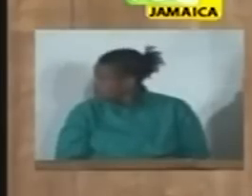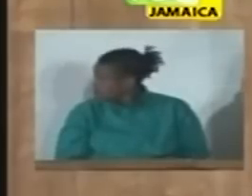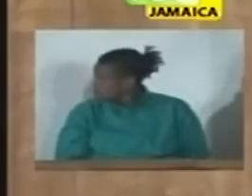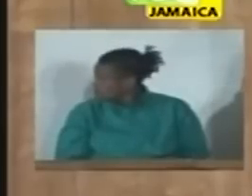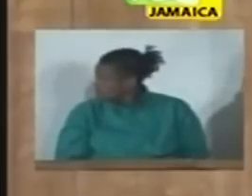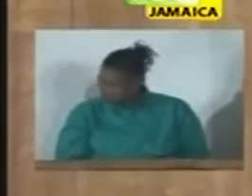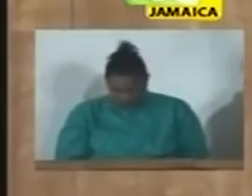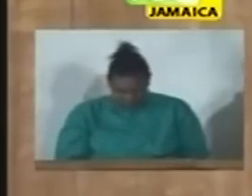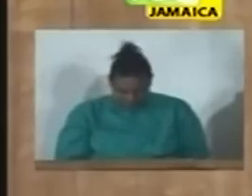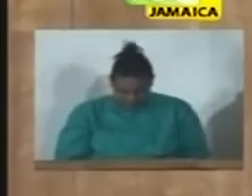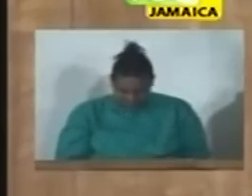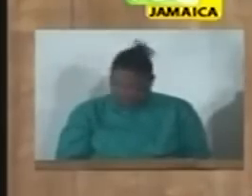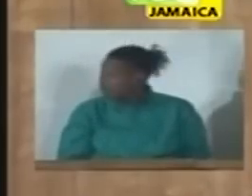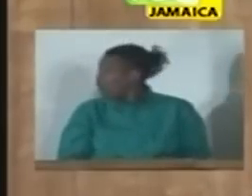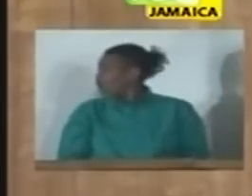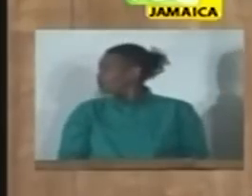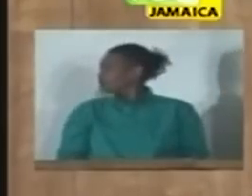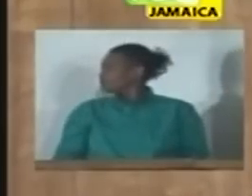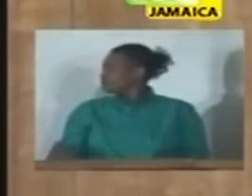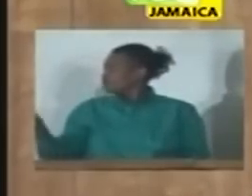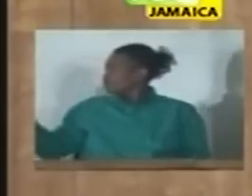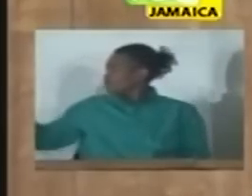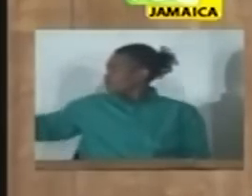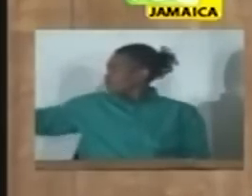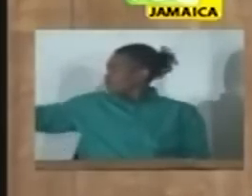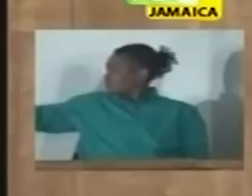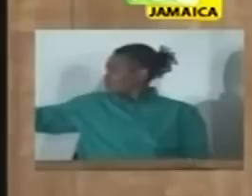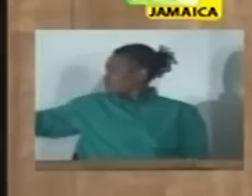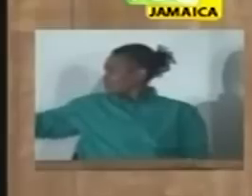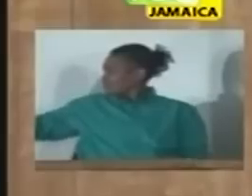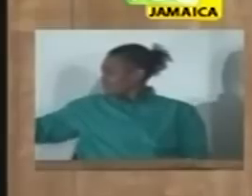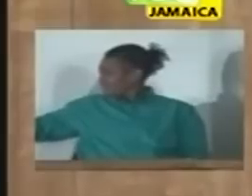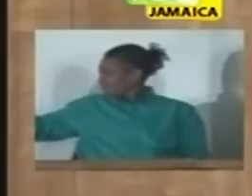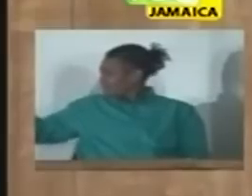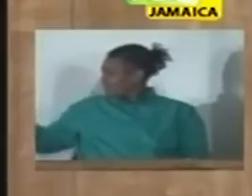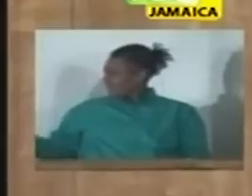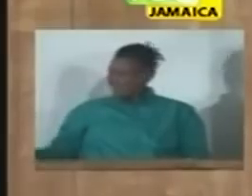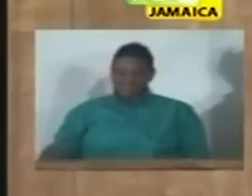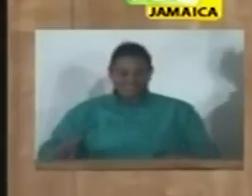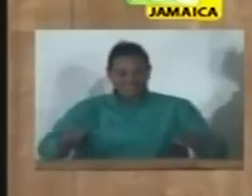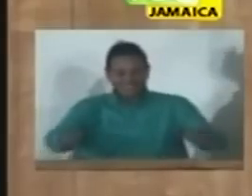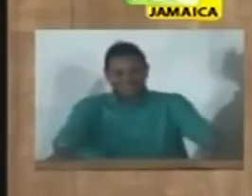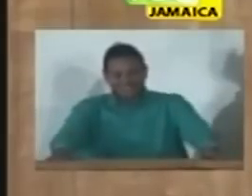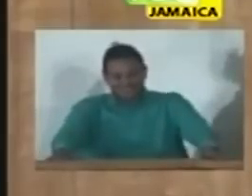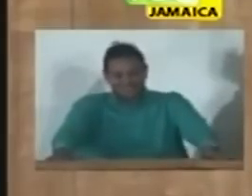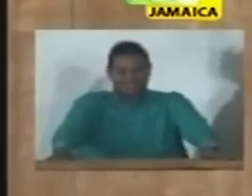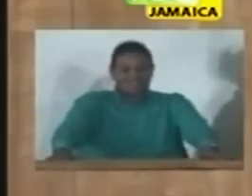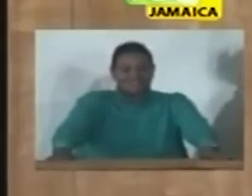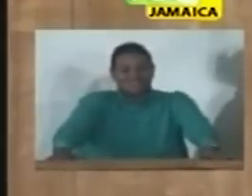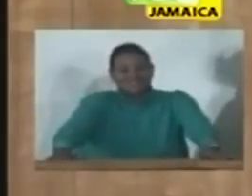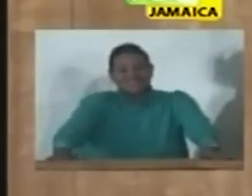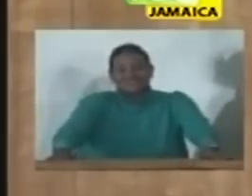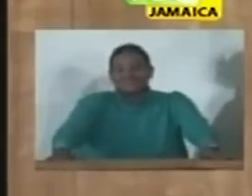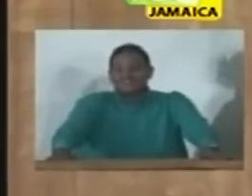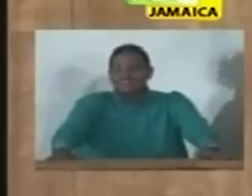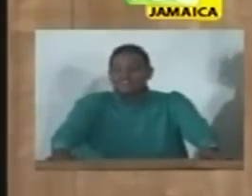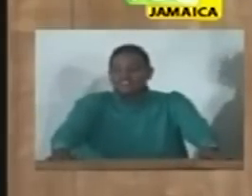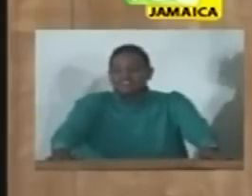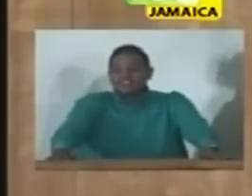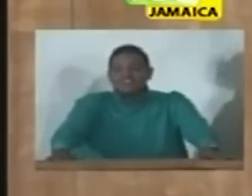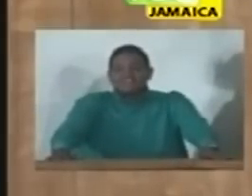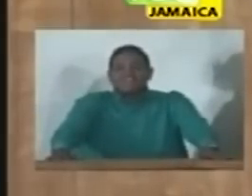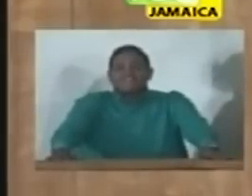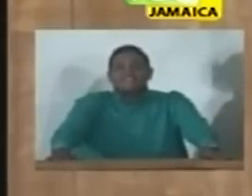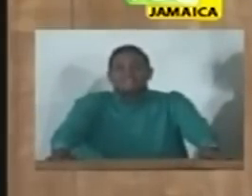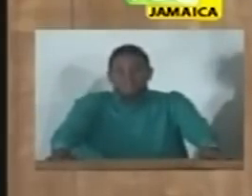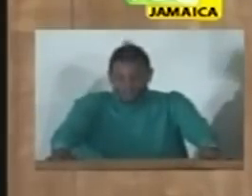No, I'm not here. Yeah. Could you, you know? Yeah. No, not here. No, not here.